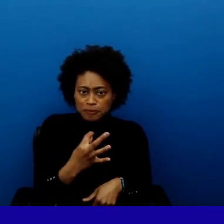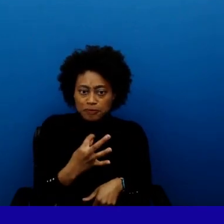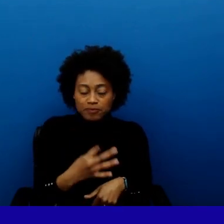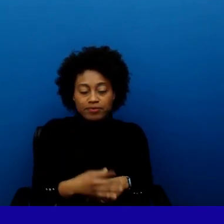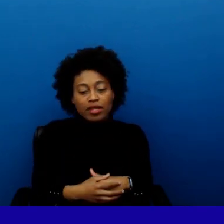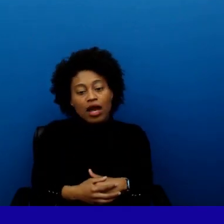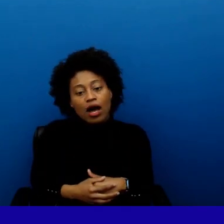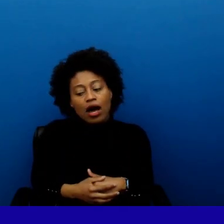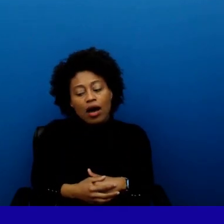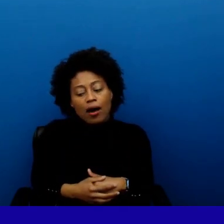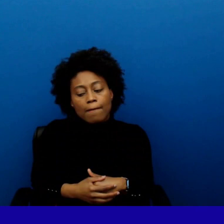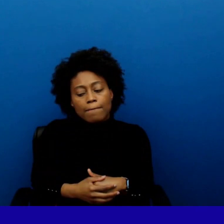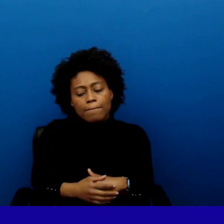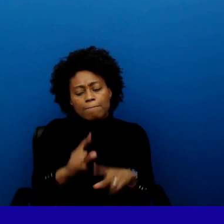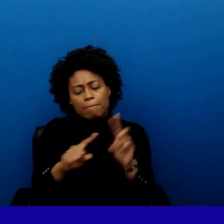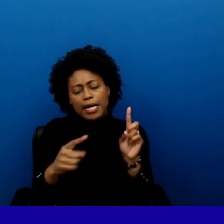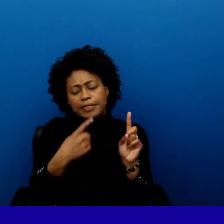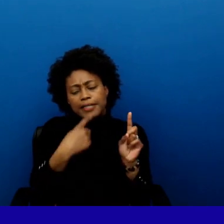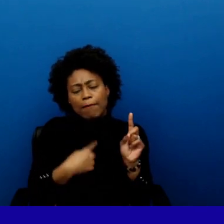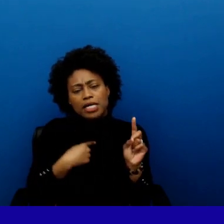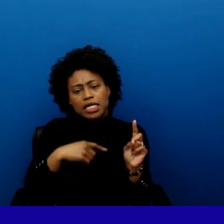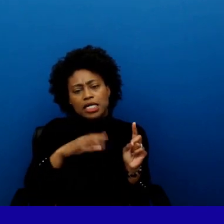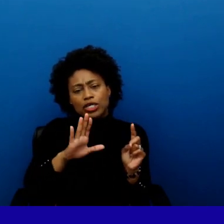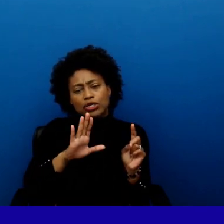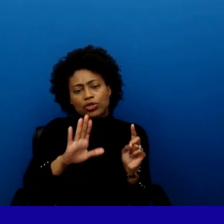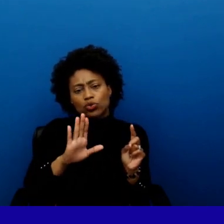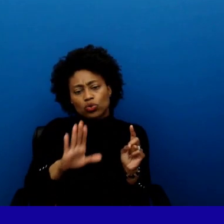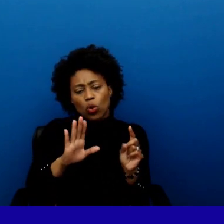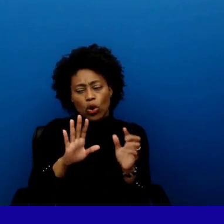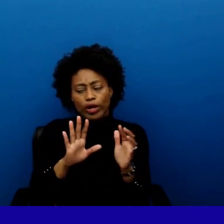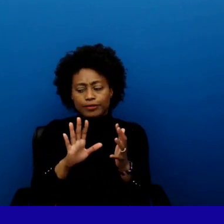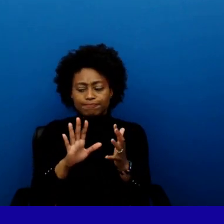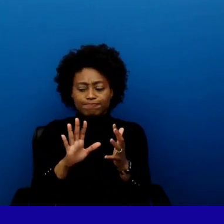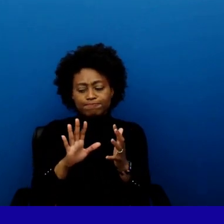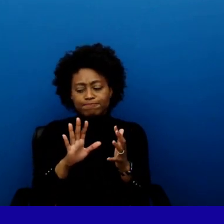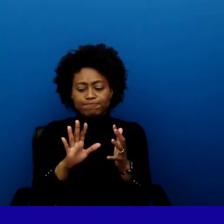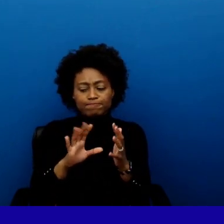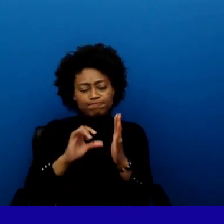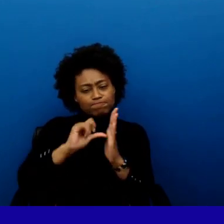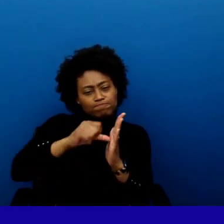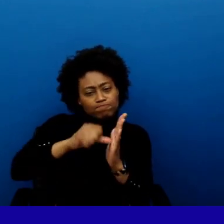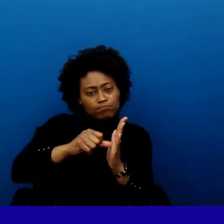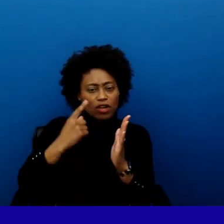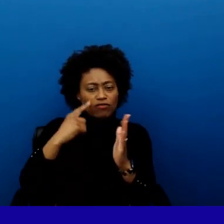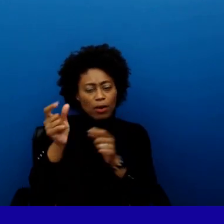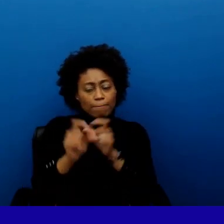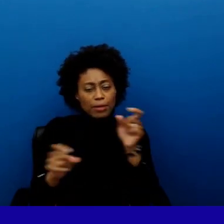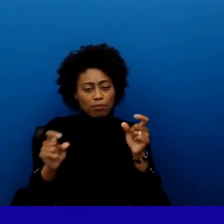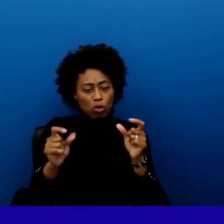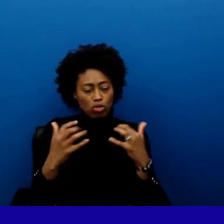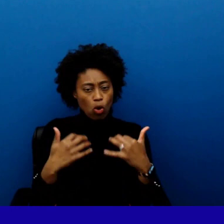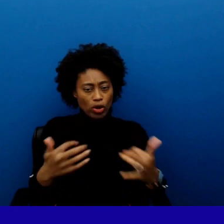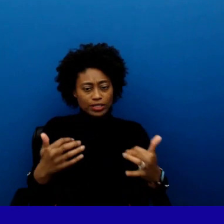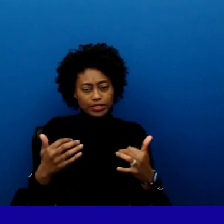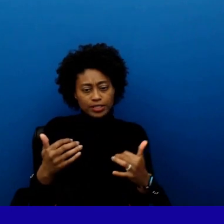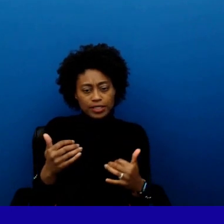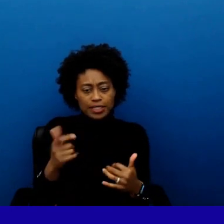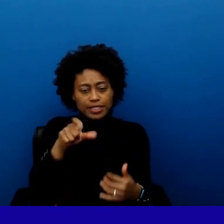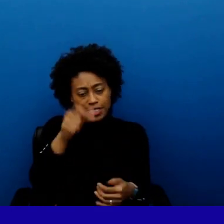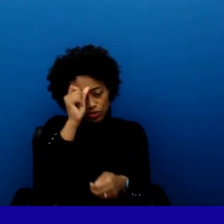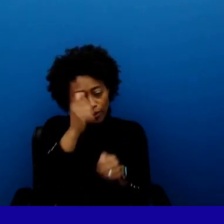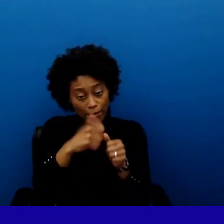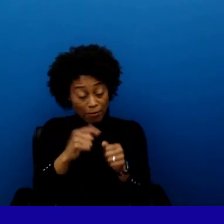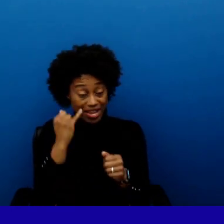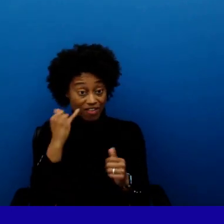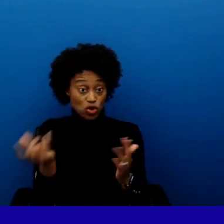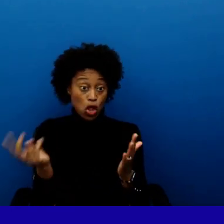what would be your message, I guess, that you would want folks to take away from, somebody